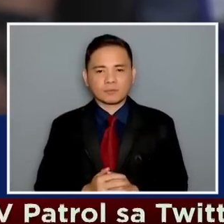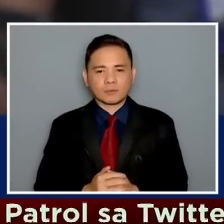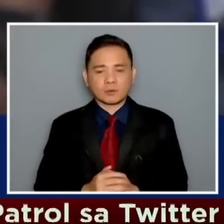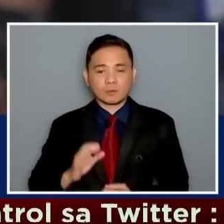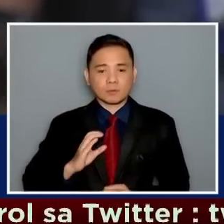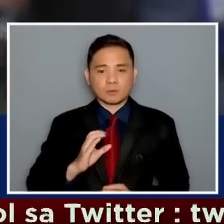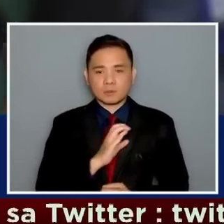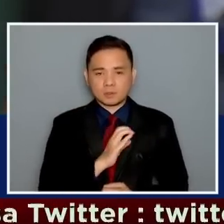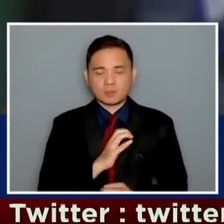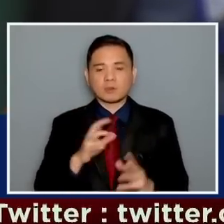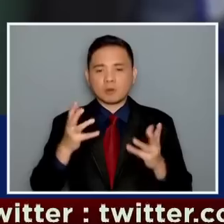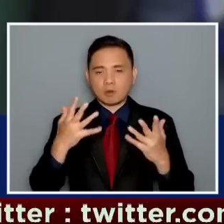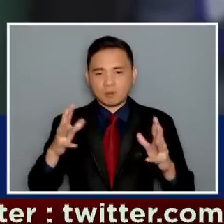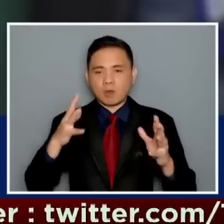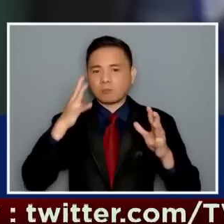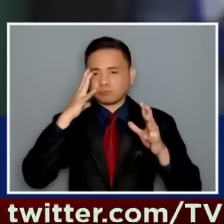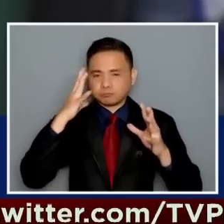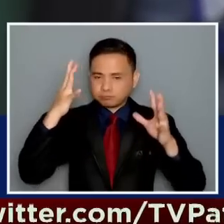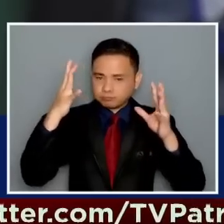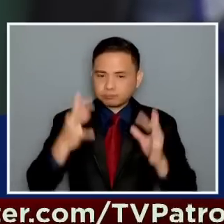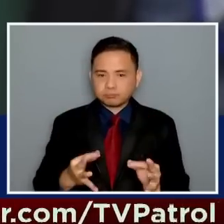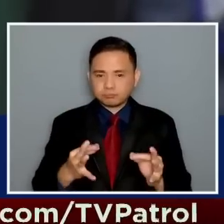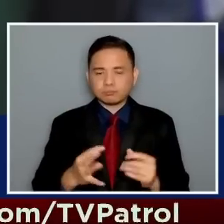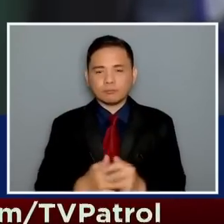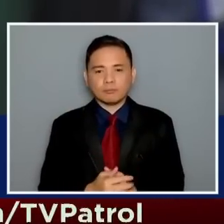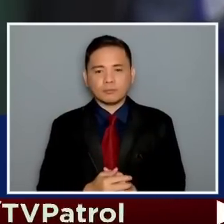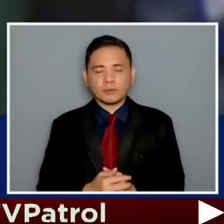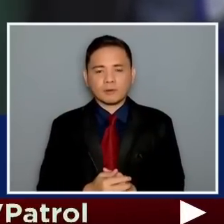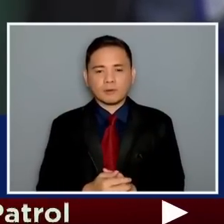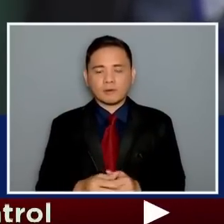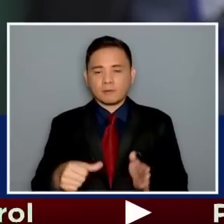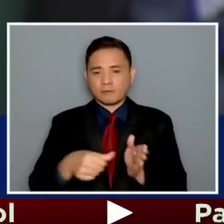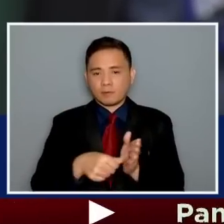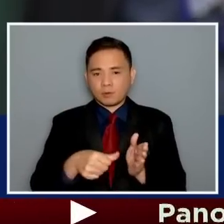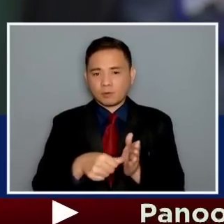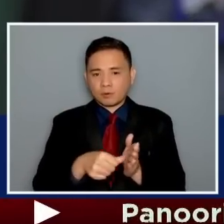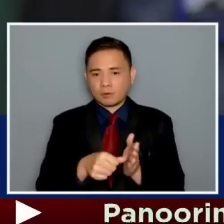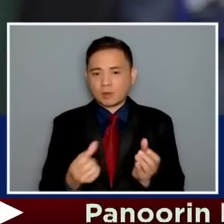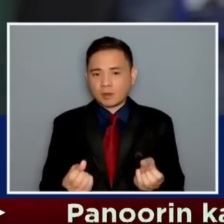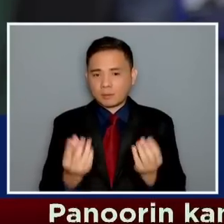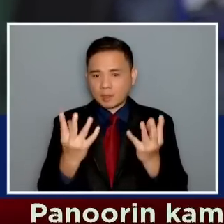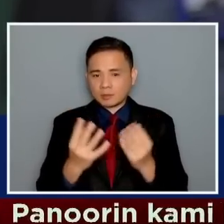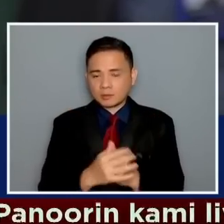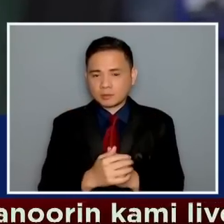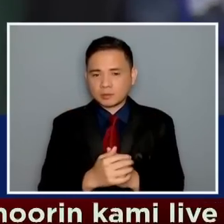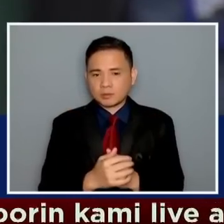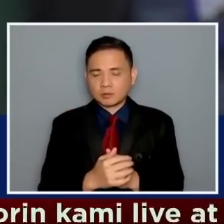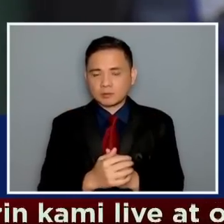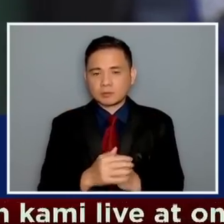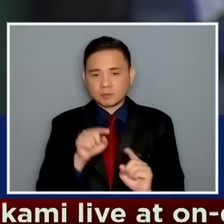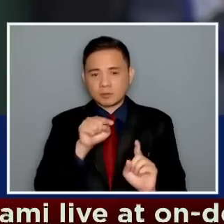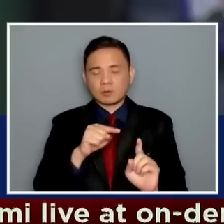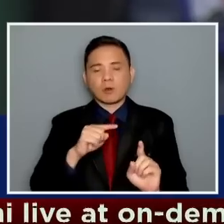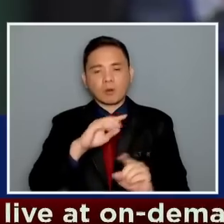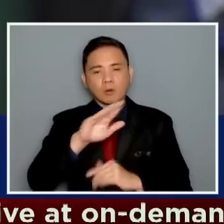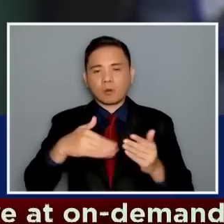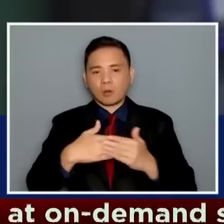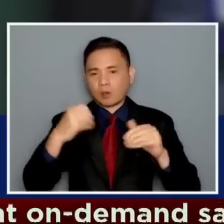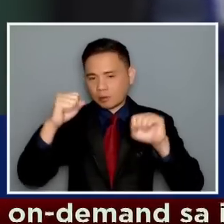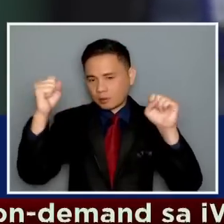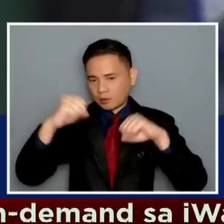a conclusion by a voting of by unanimous